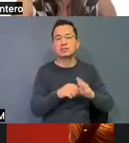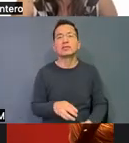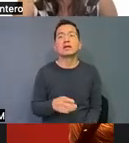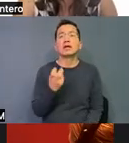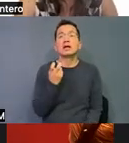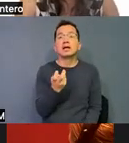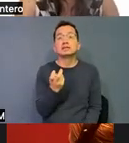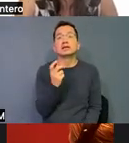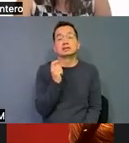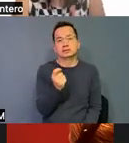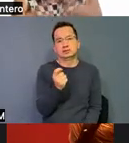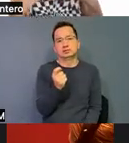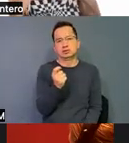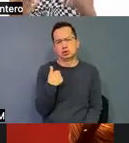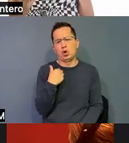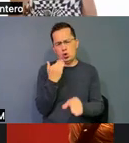with the theory.